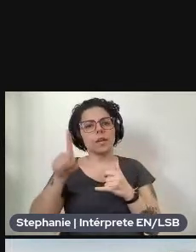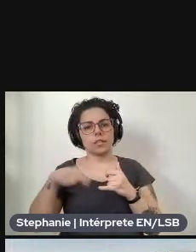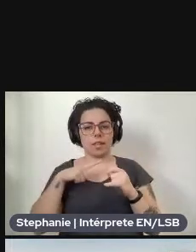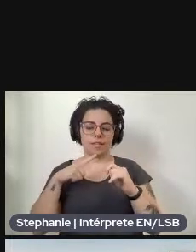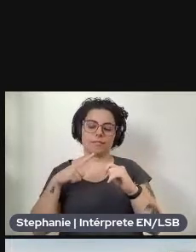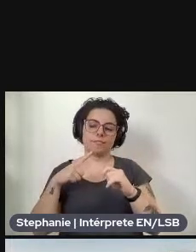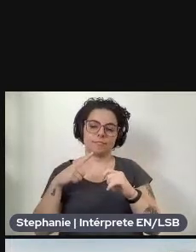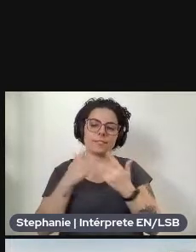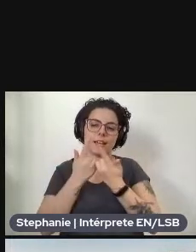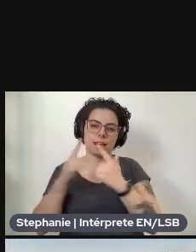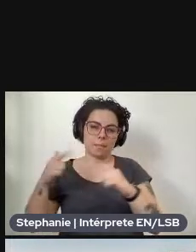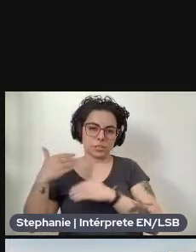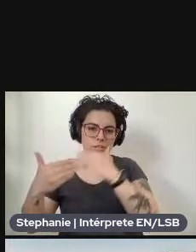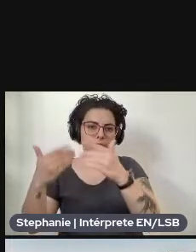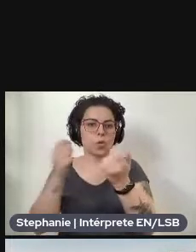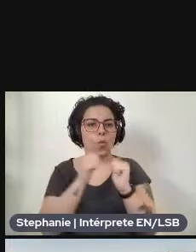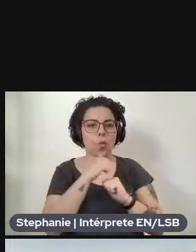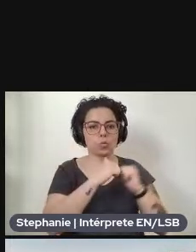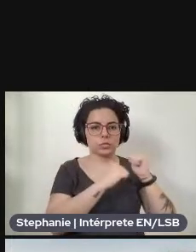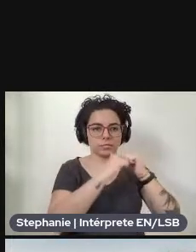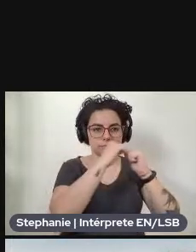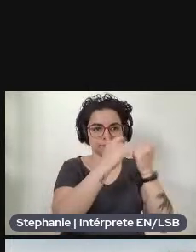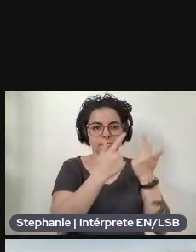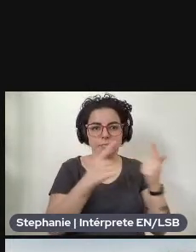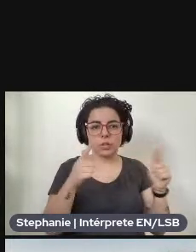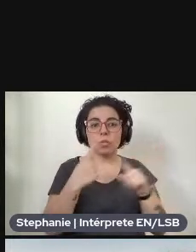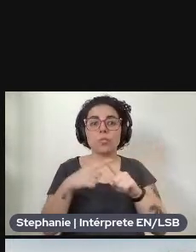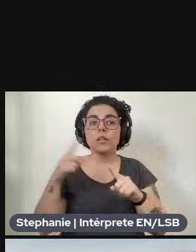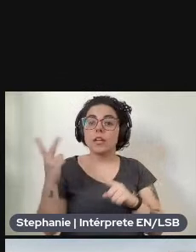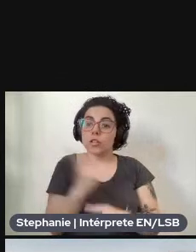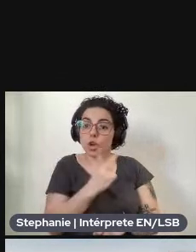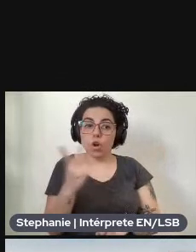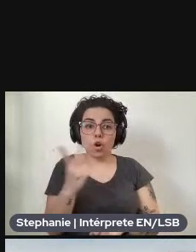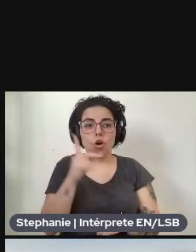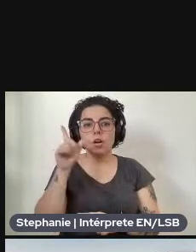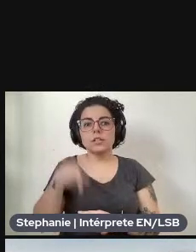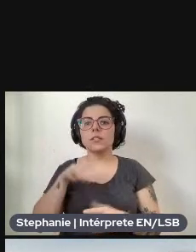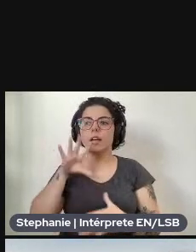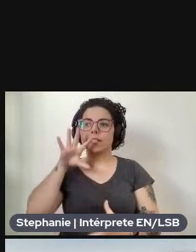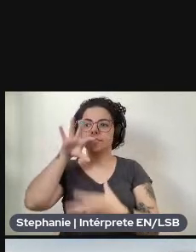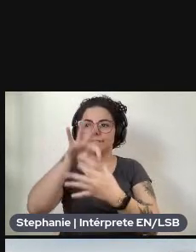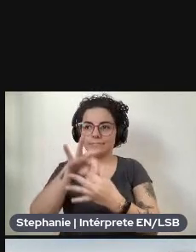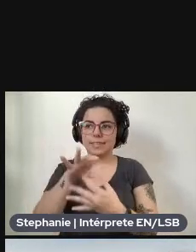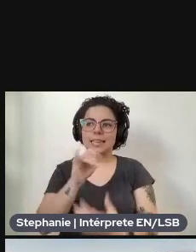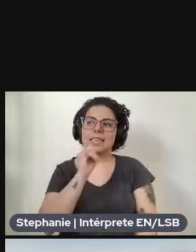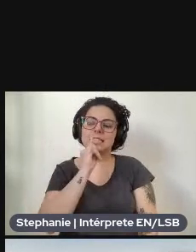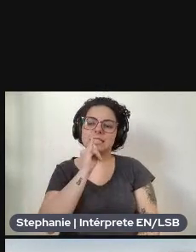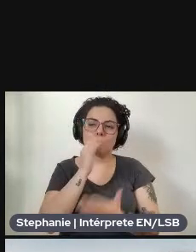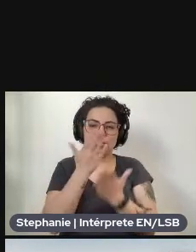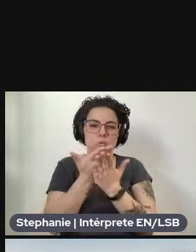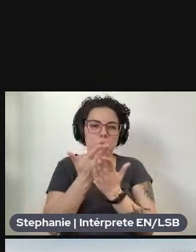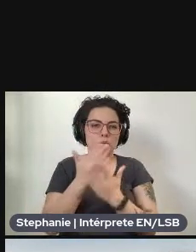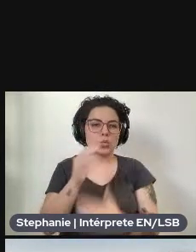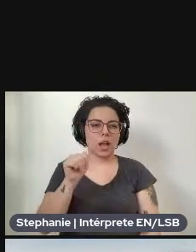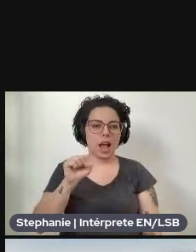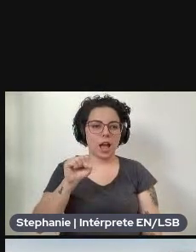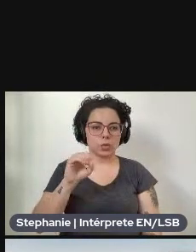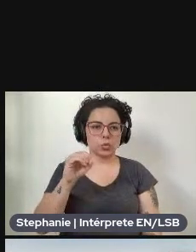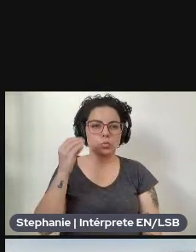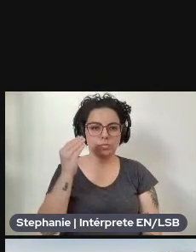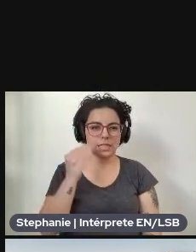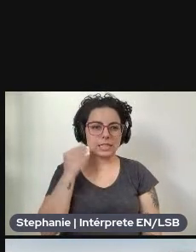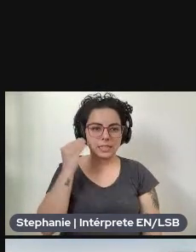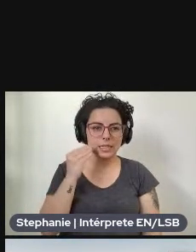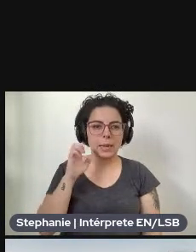constructionalization, because they will lead the path towards the empirical case study. So very